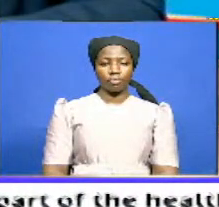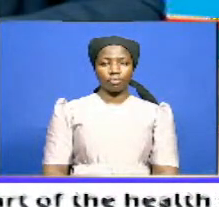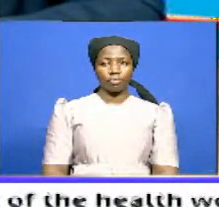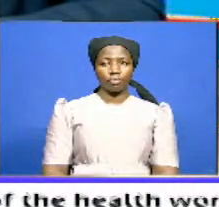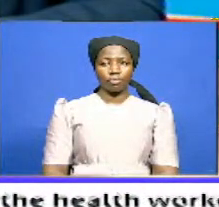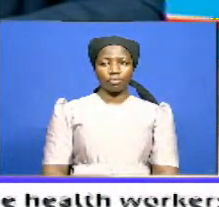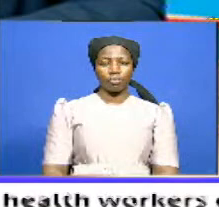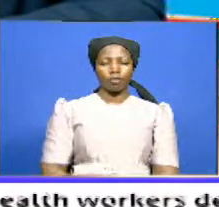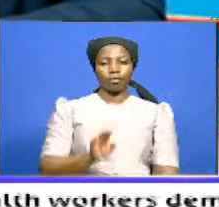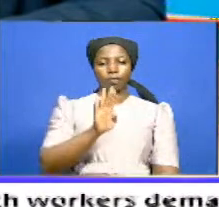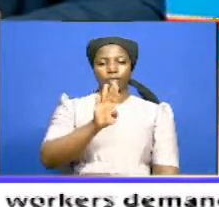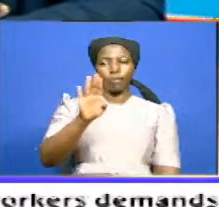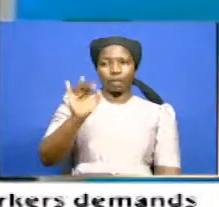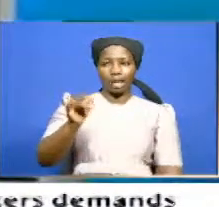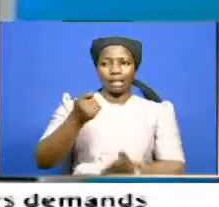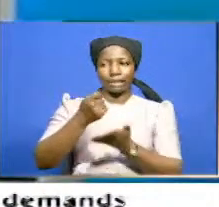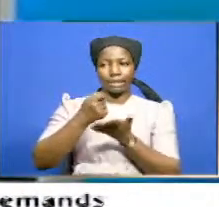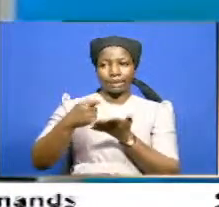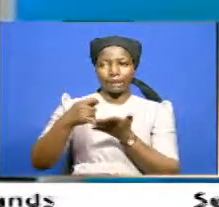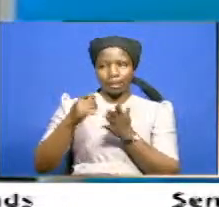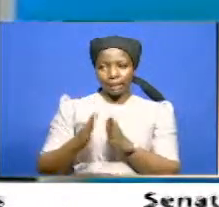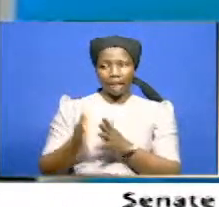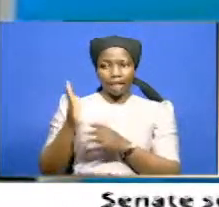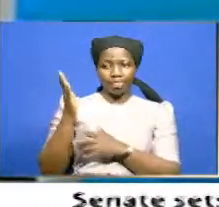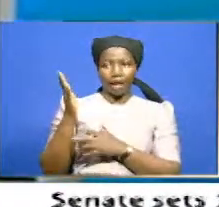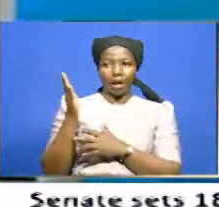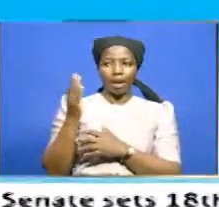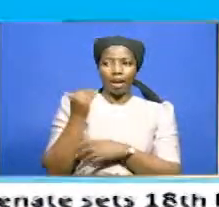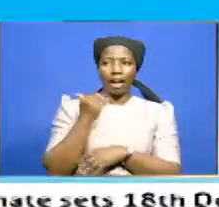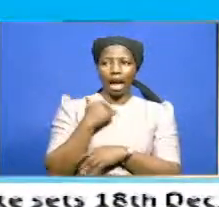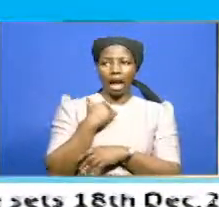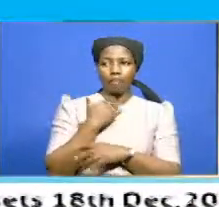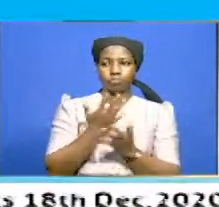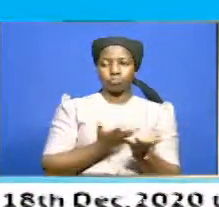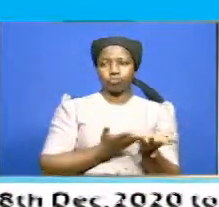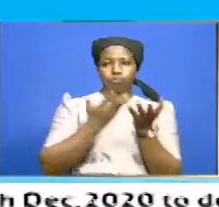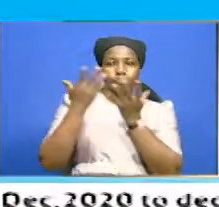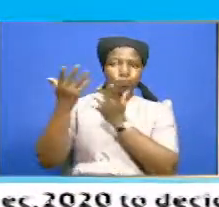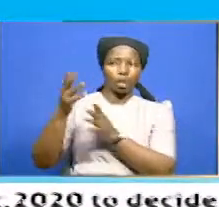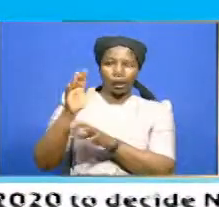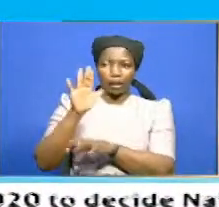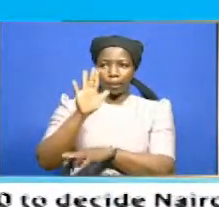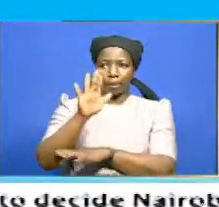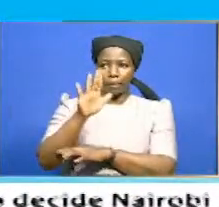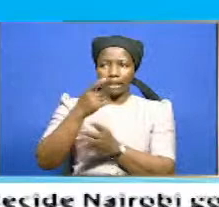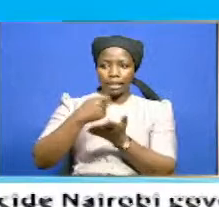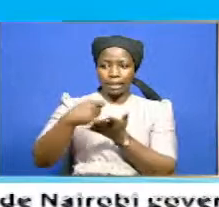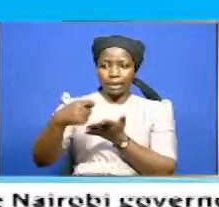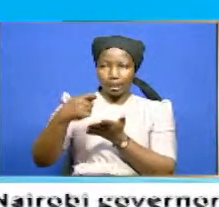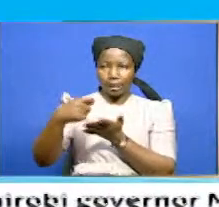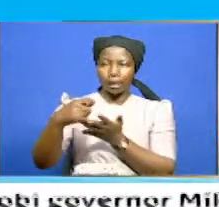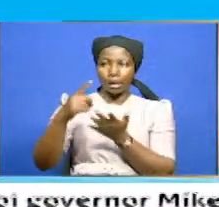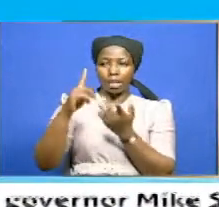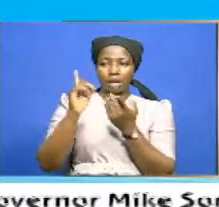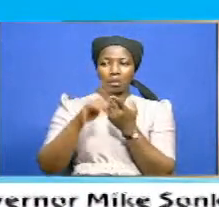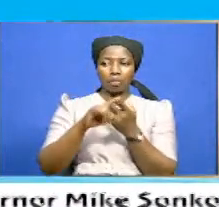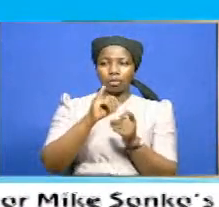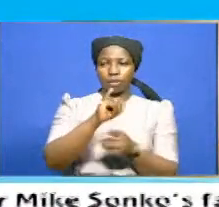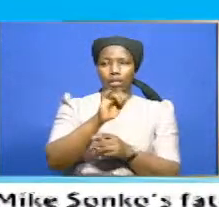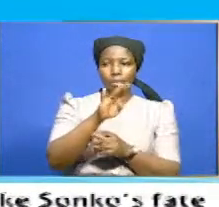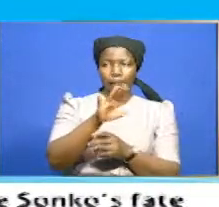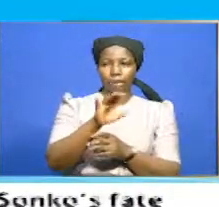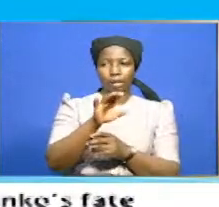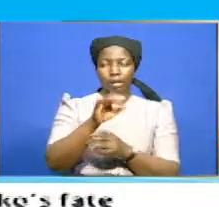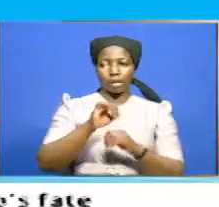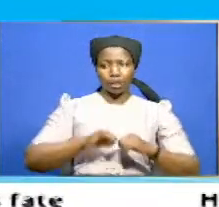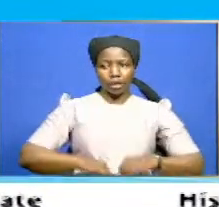Well, the BBI Secretariat there, they have just presented their signatures to IBC Chair